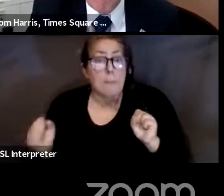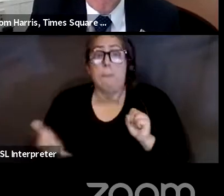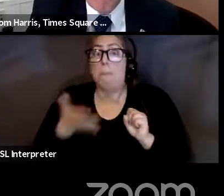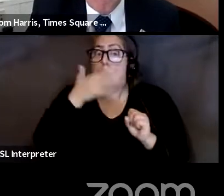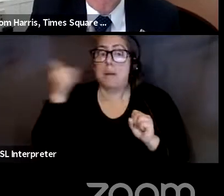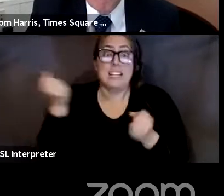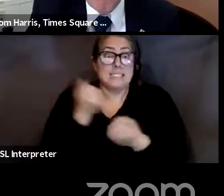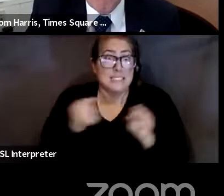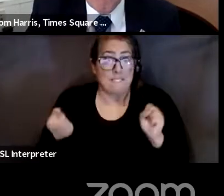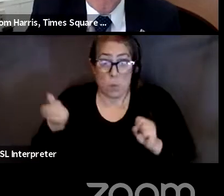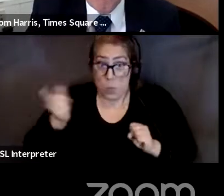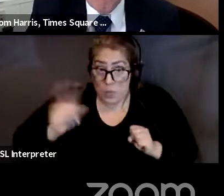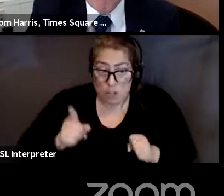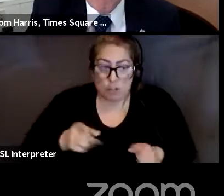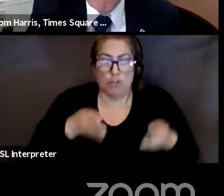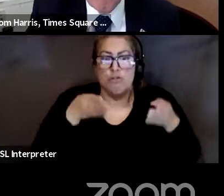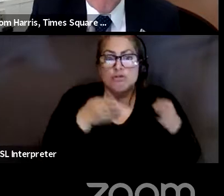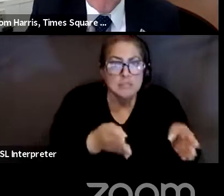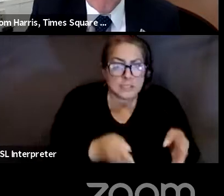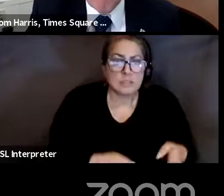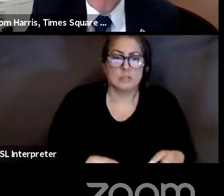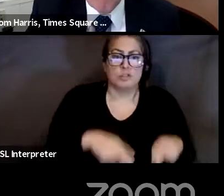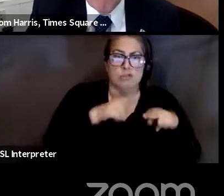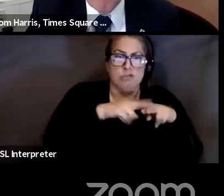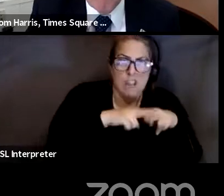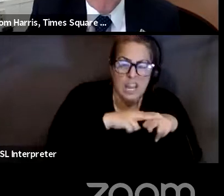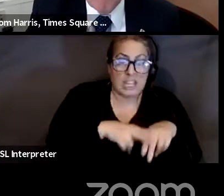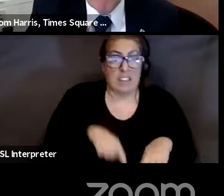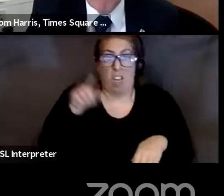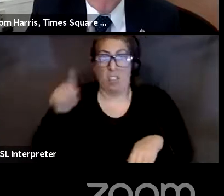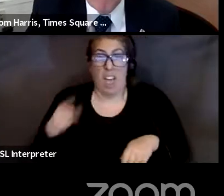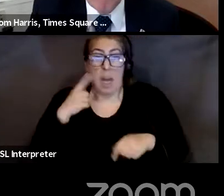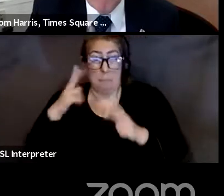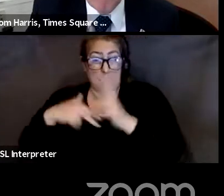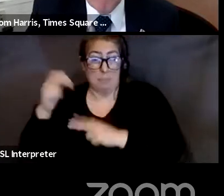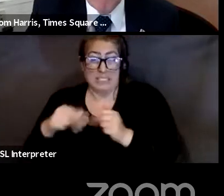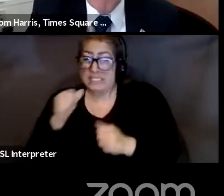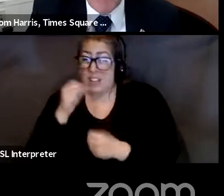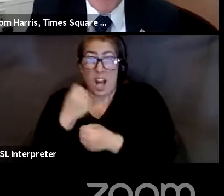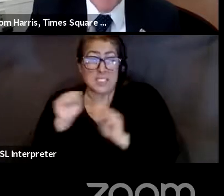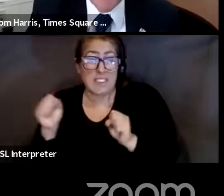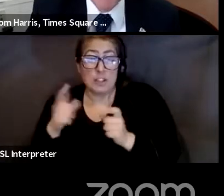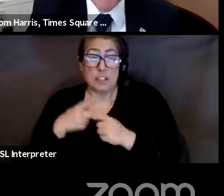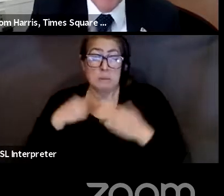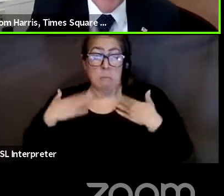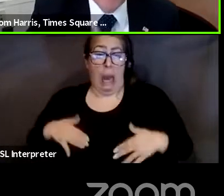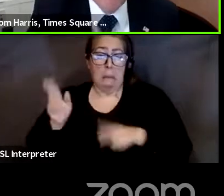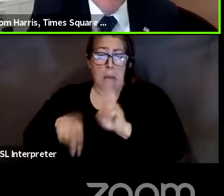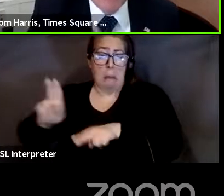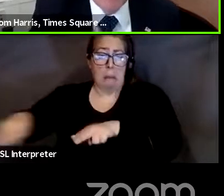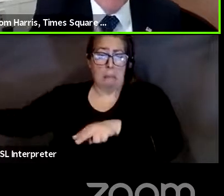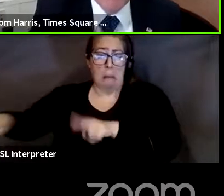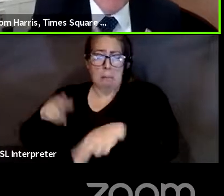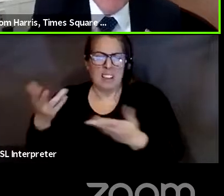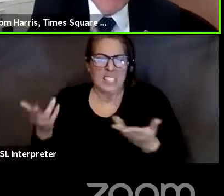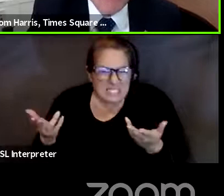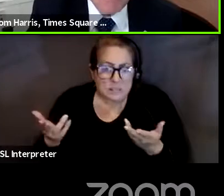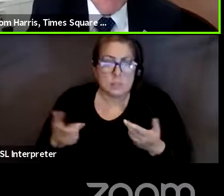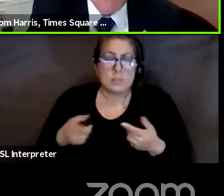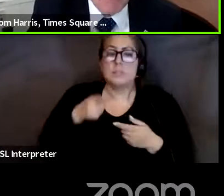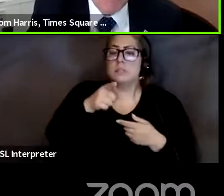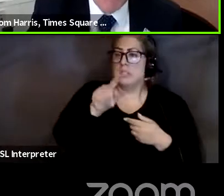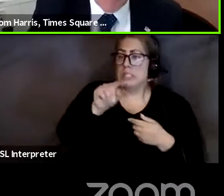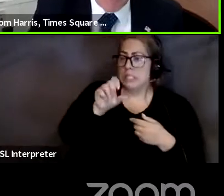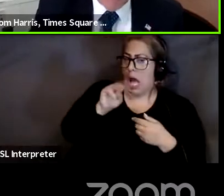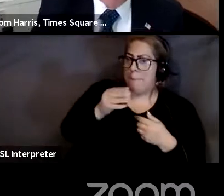sometimes why we're on the streets and on the trains and stuff like that. Sorry, I just wanted to interject. Thank you, Sham. Thank you